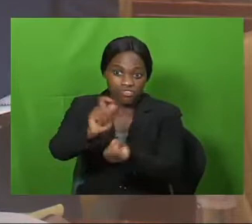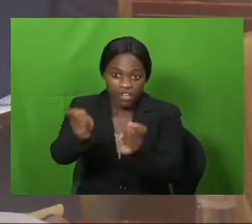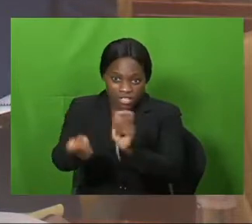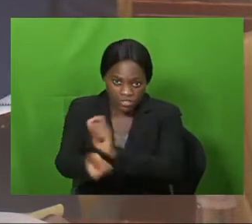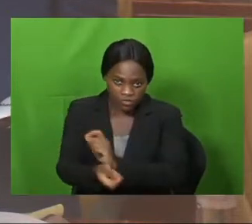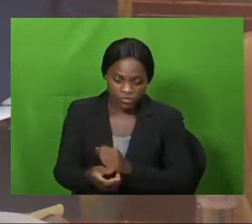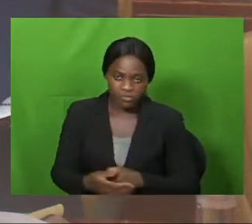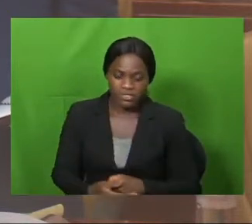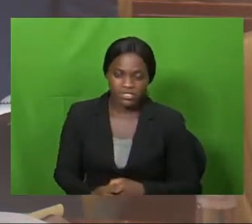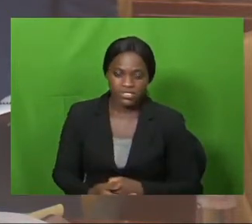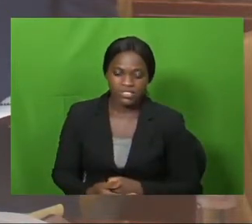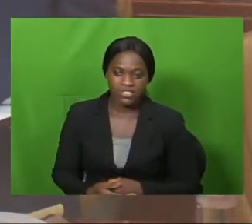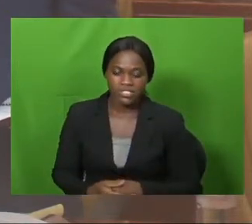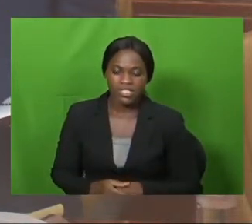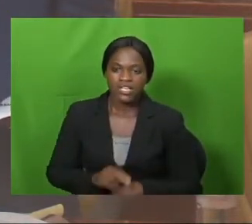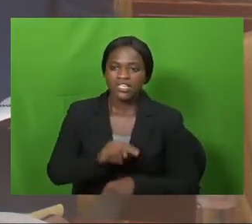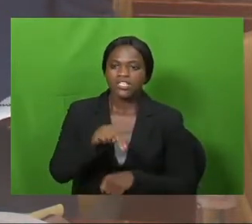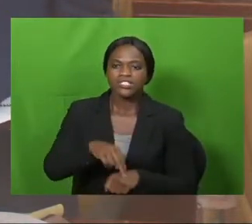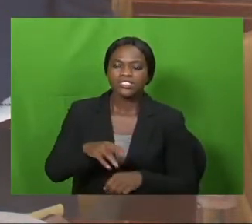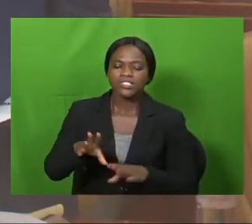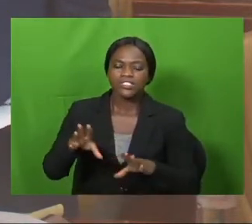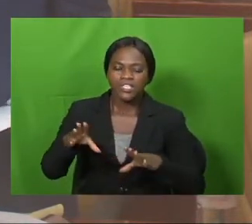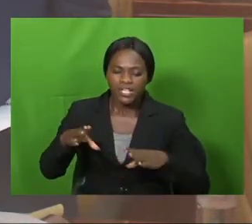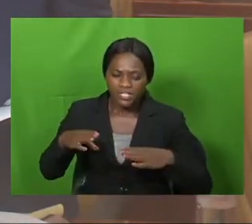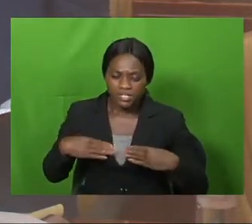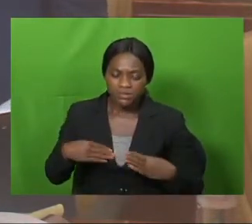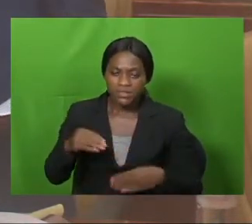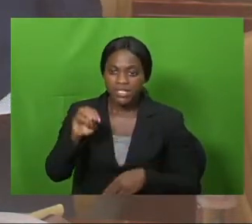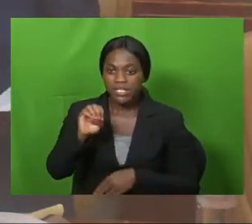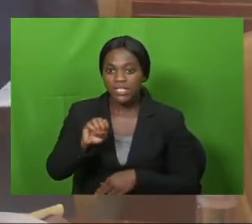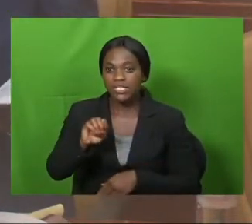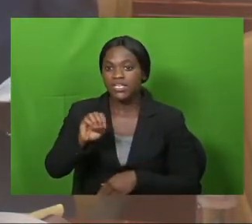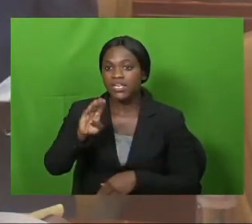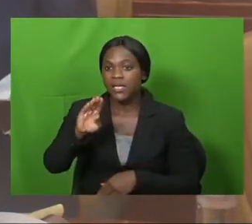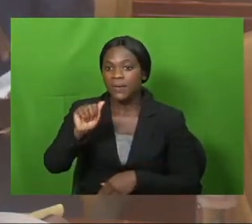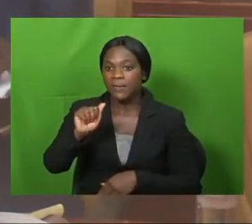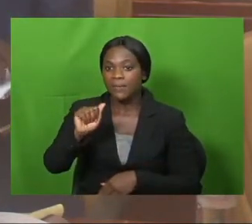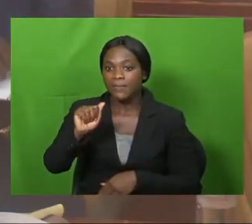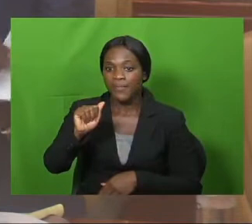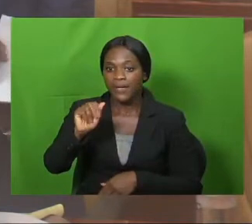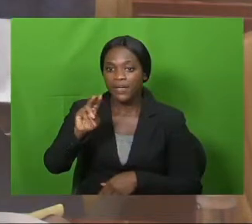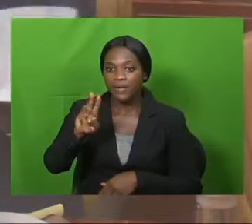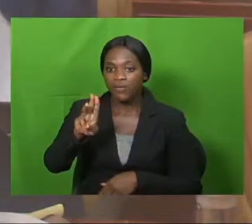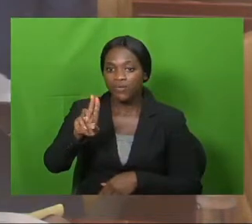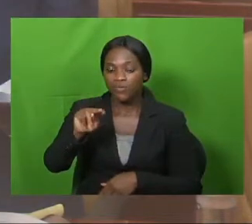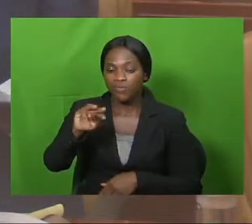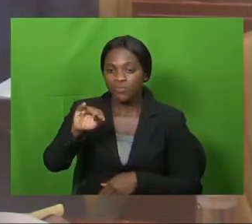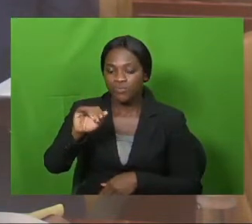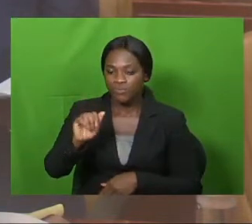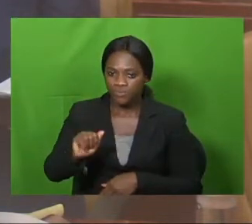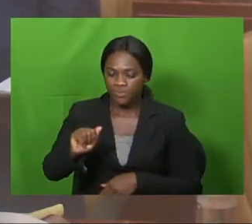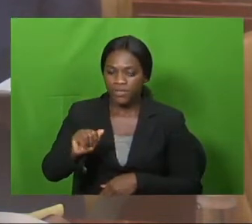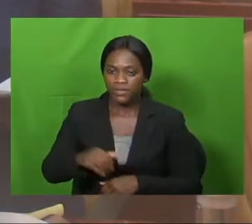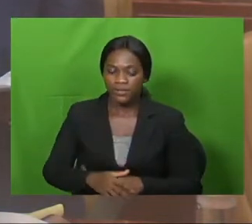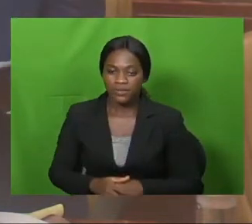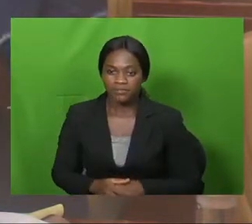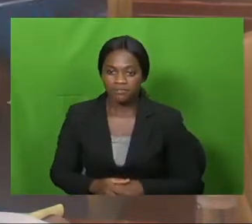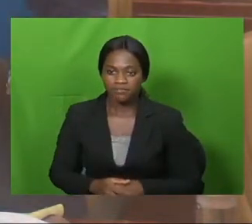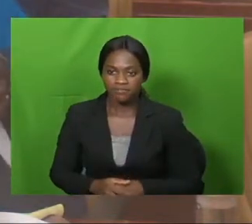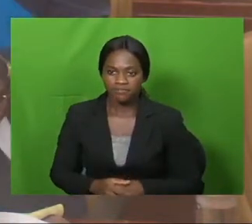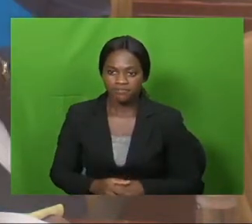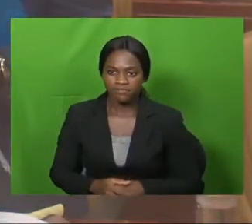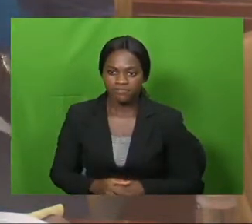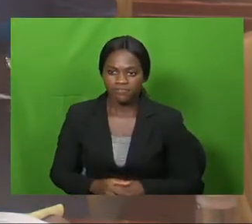should embrace the Ibawumia phenomenon. It's going to help us tremendously. Finally, Honorable Speaker, I